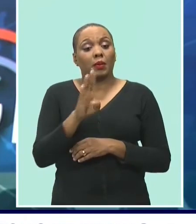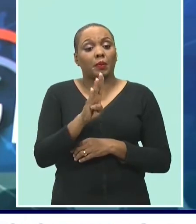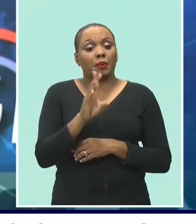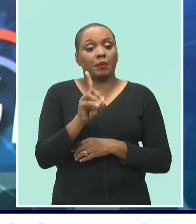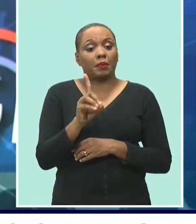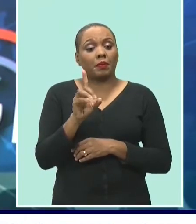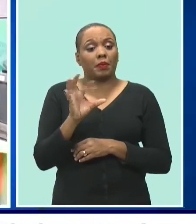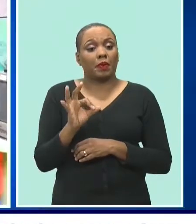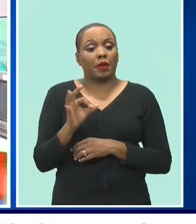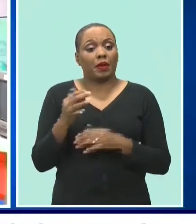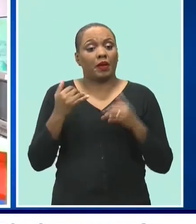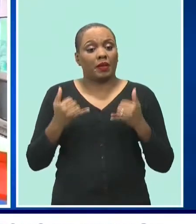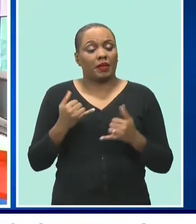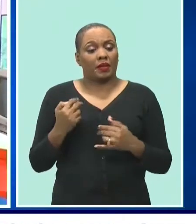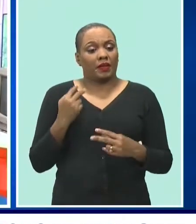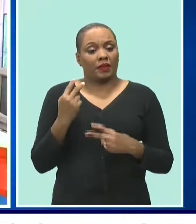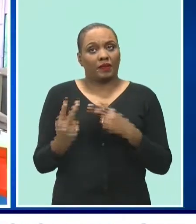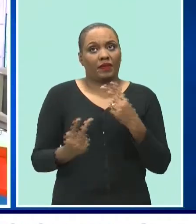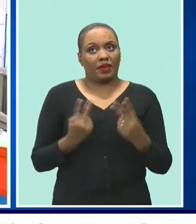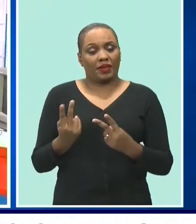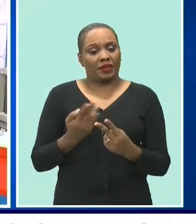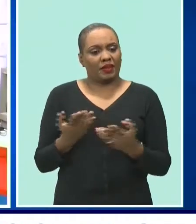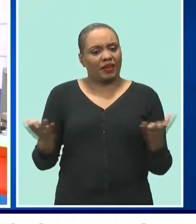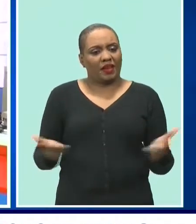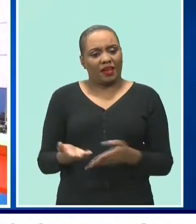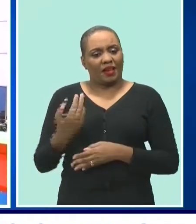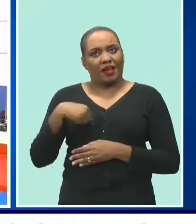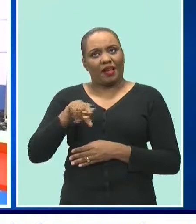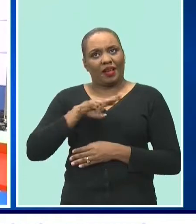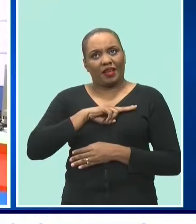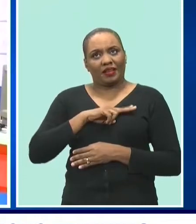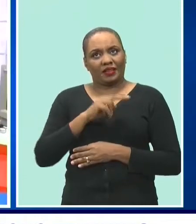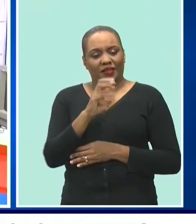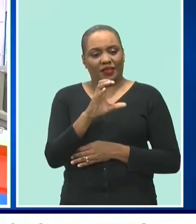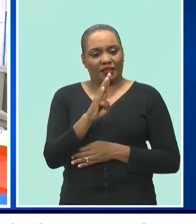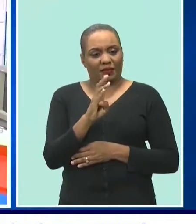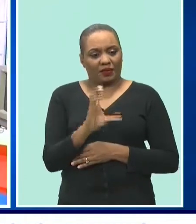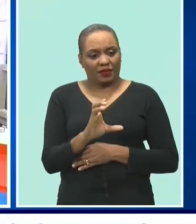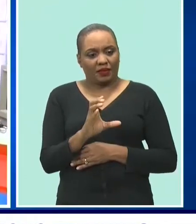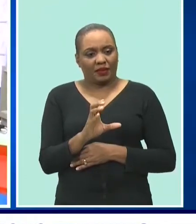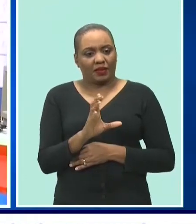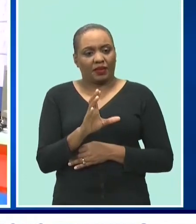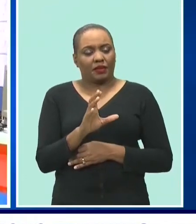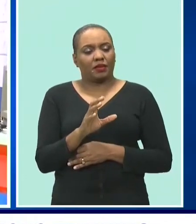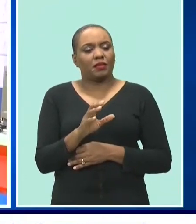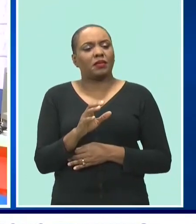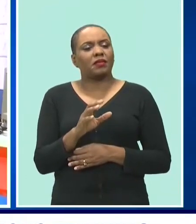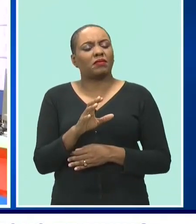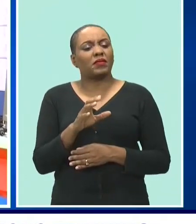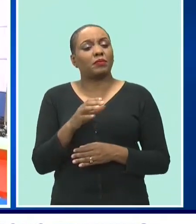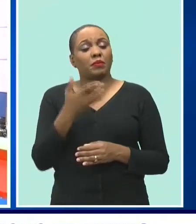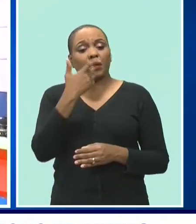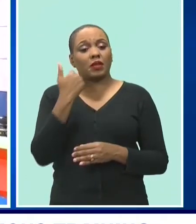The Barbados Defence Force today visited the Caribbean Broadcasting Corporation as part of the course,